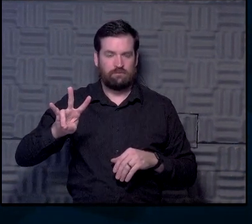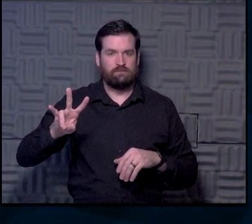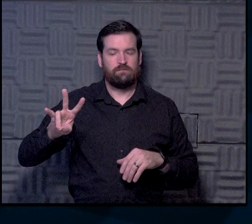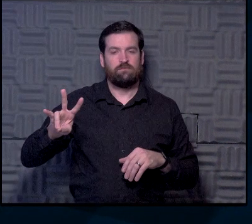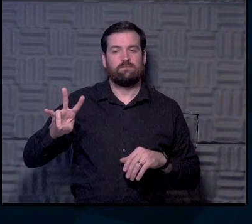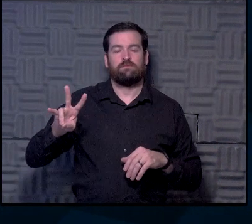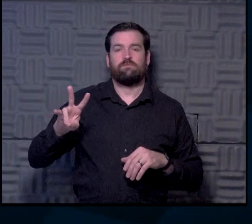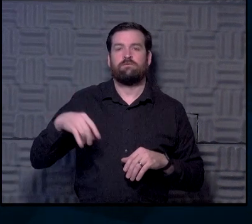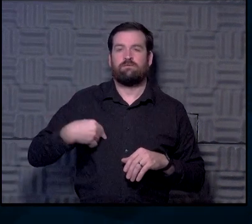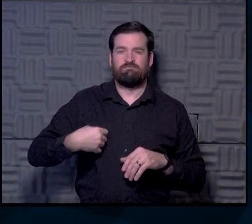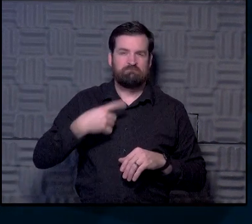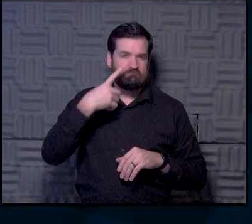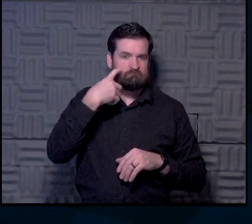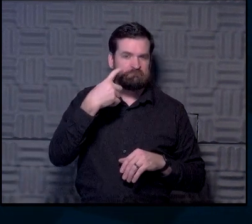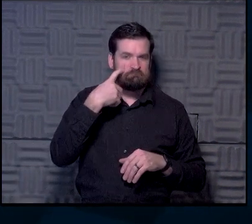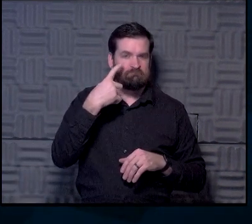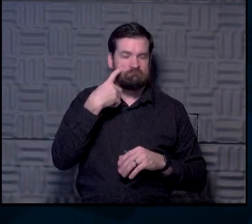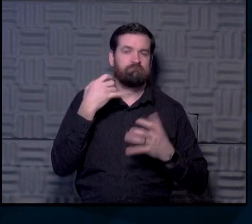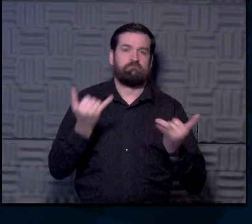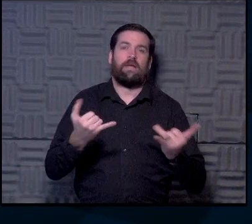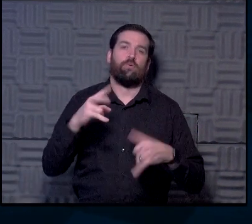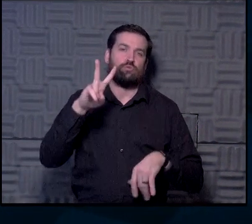this morning that number is 2,000.